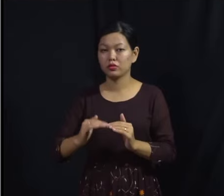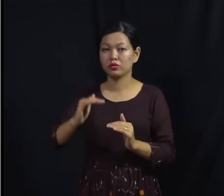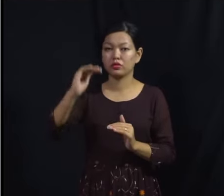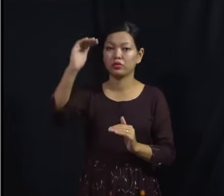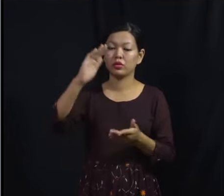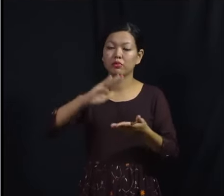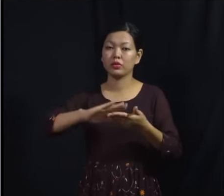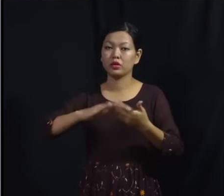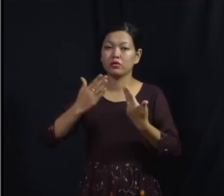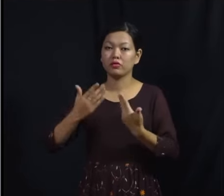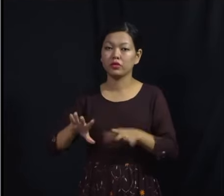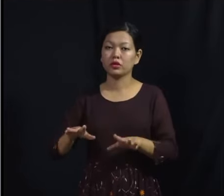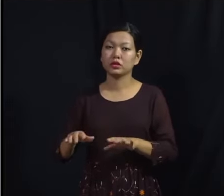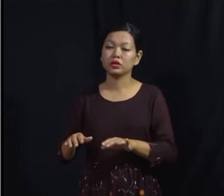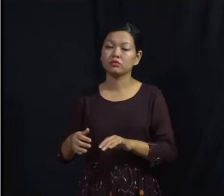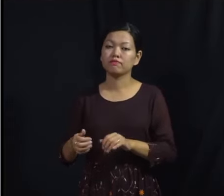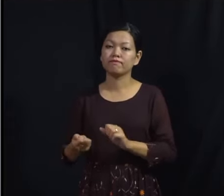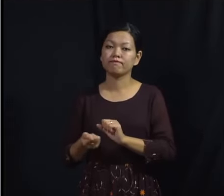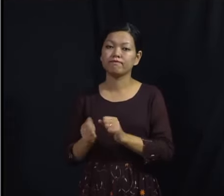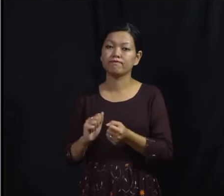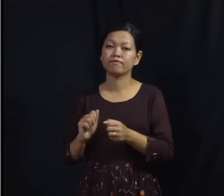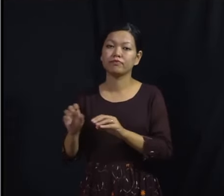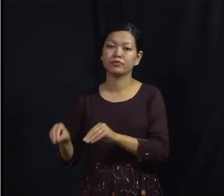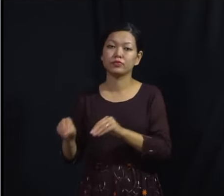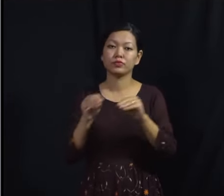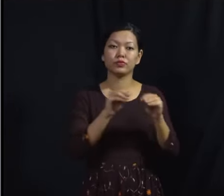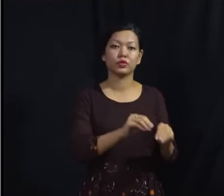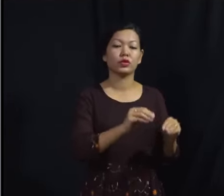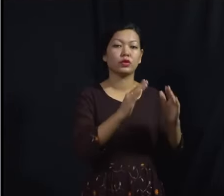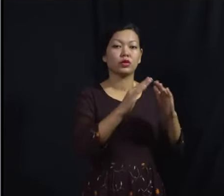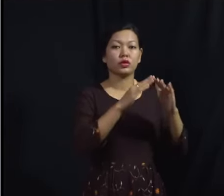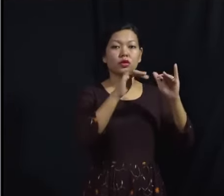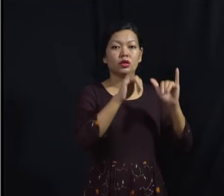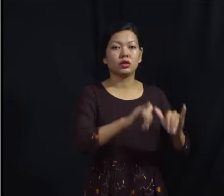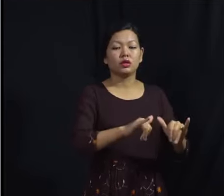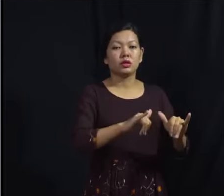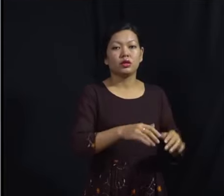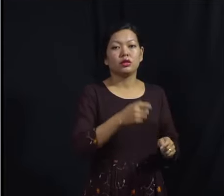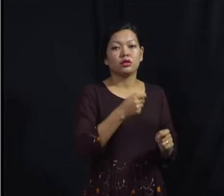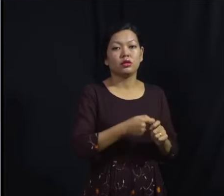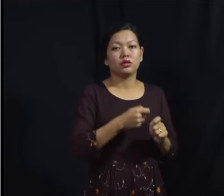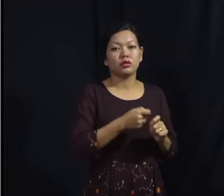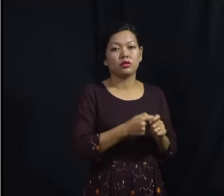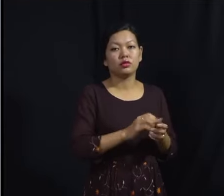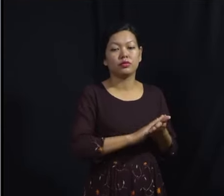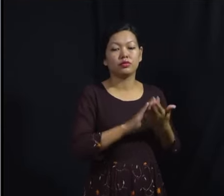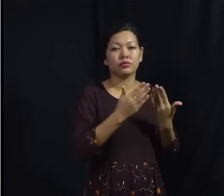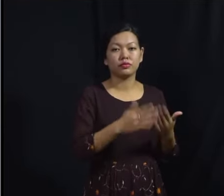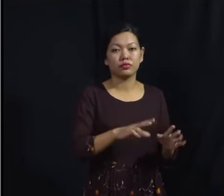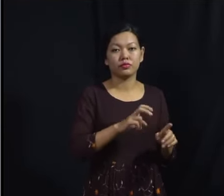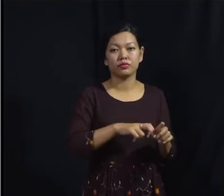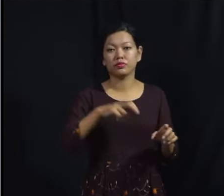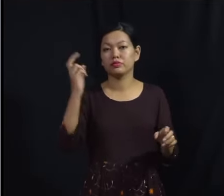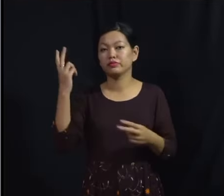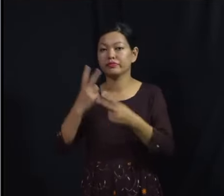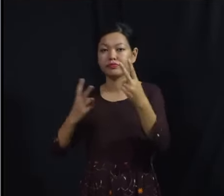hard, works very hard and tries to keep the family. And, you know, we learned that he would return at night doing